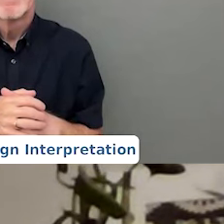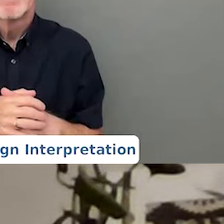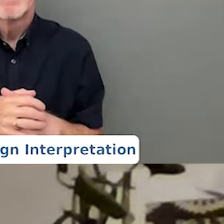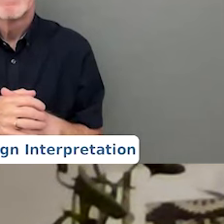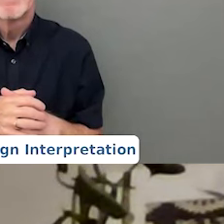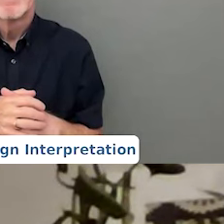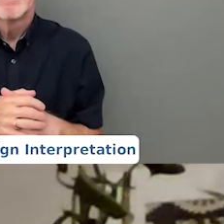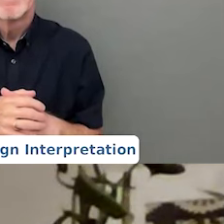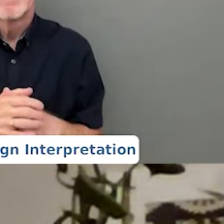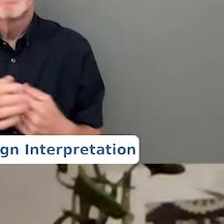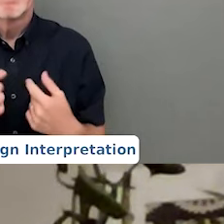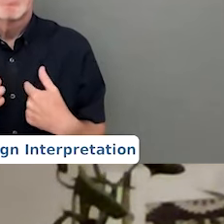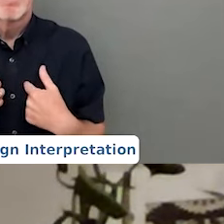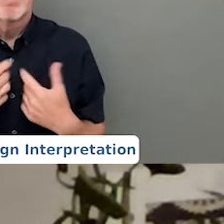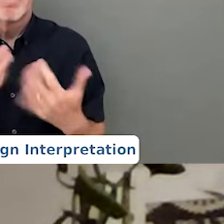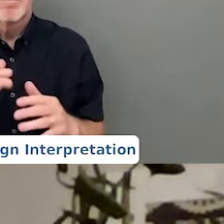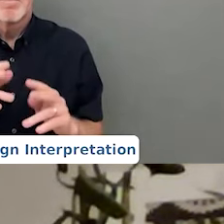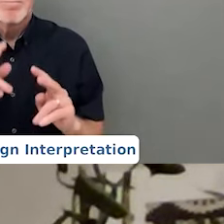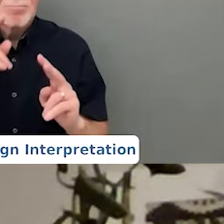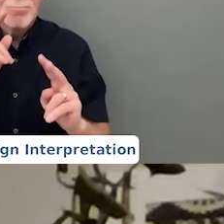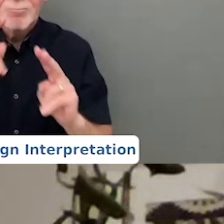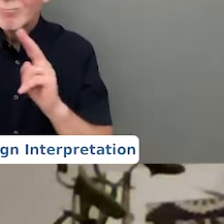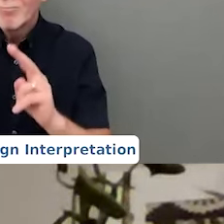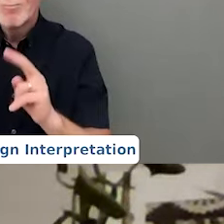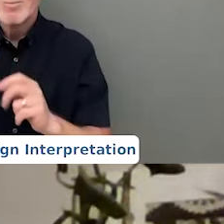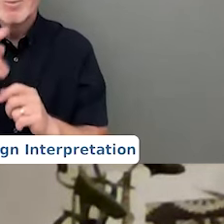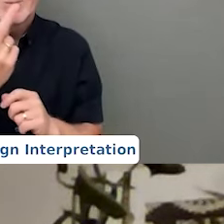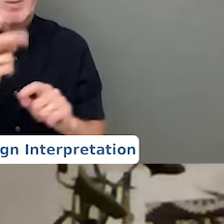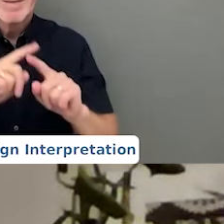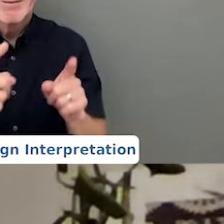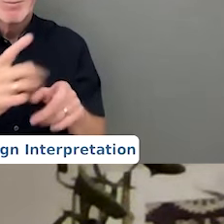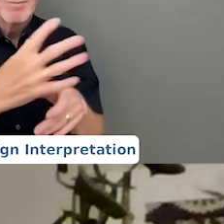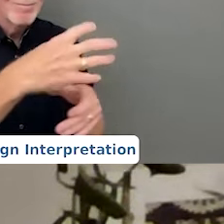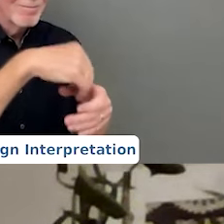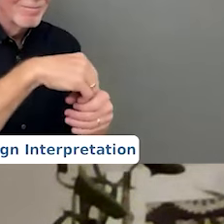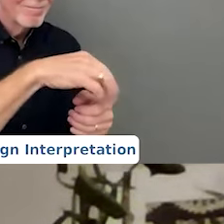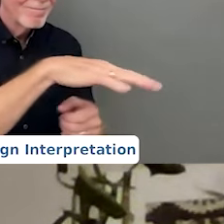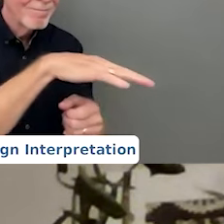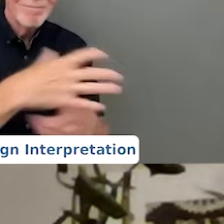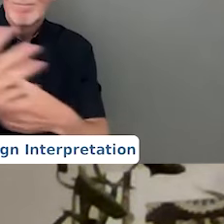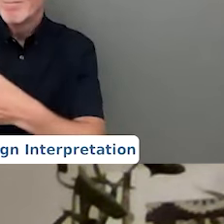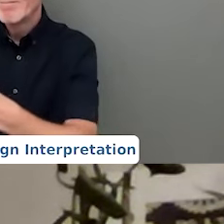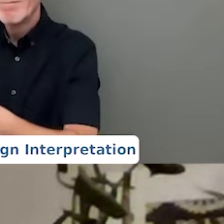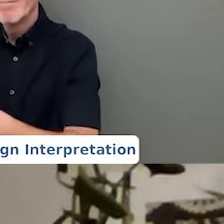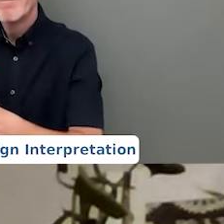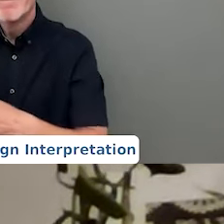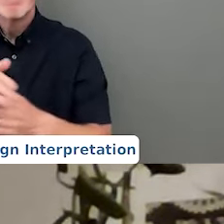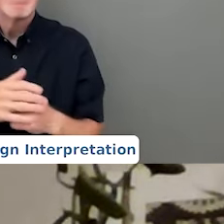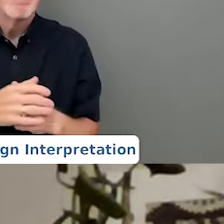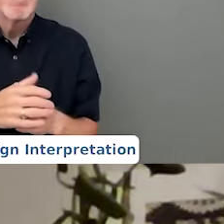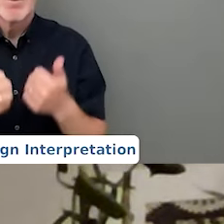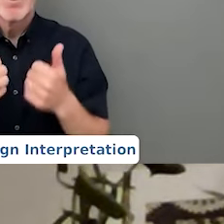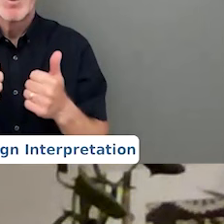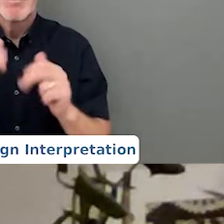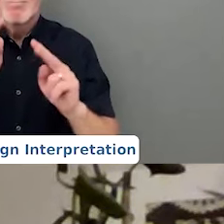really value hearing your views on this discussion from the